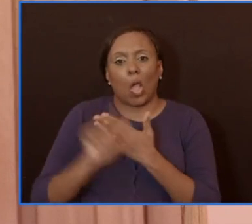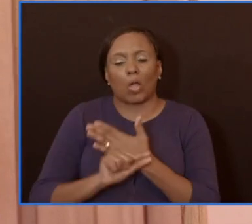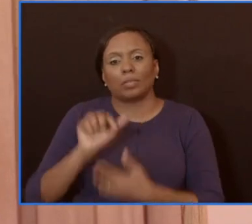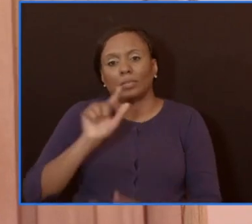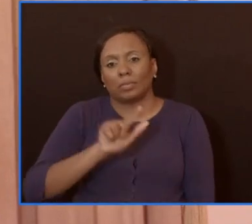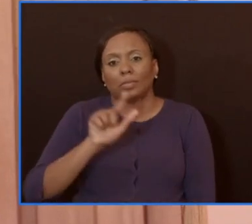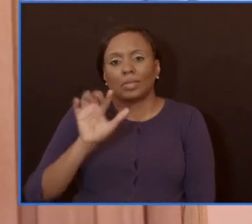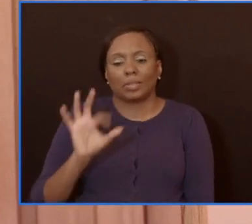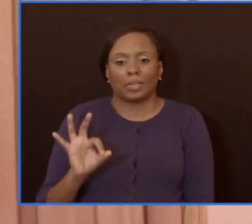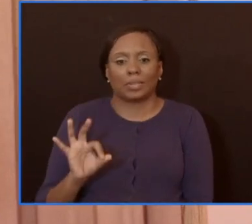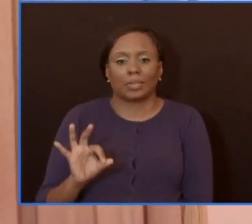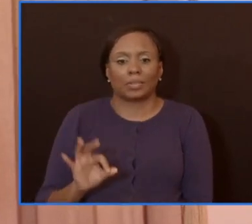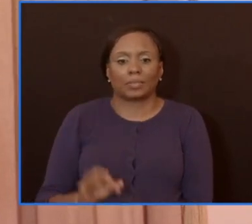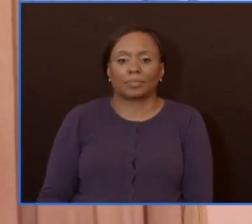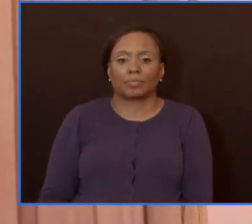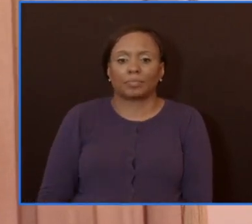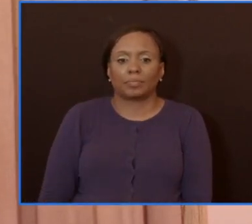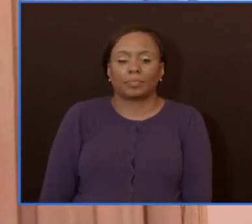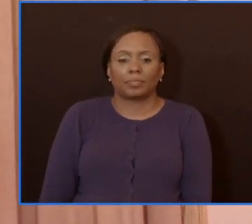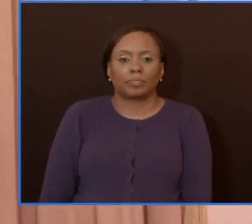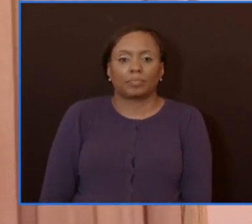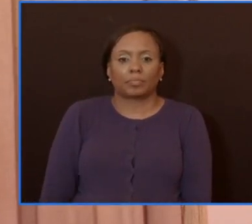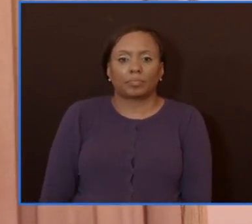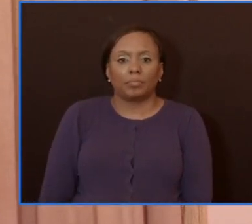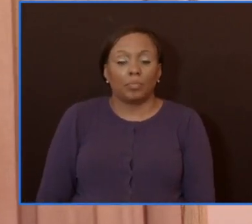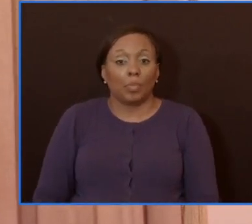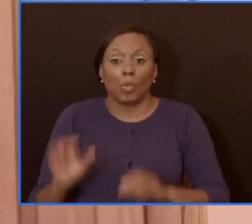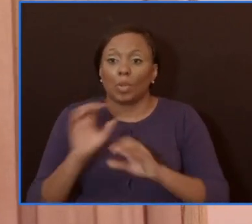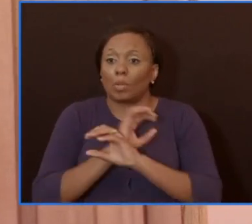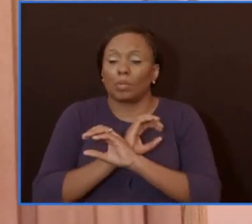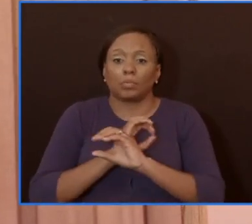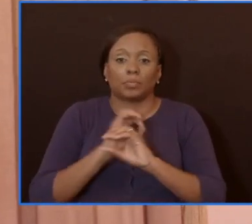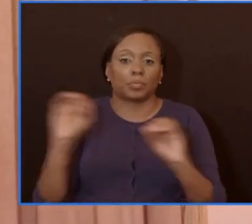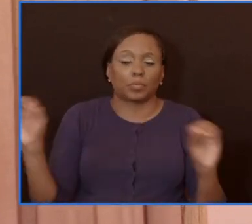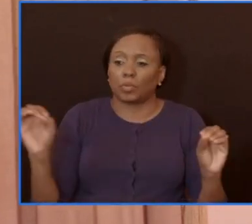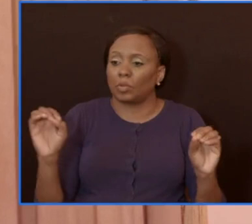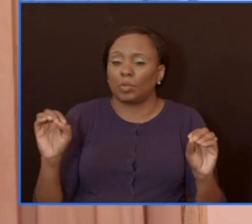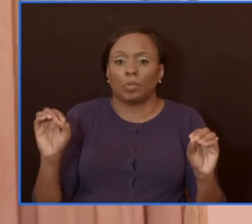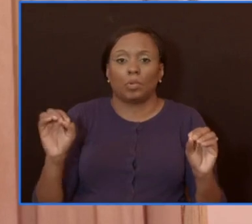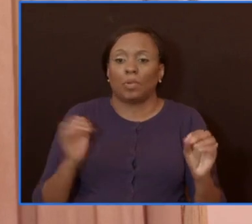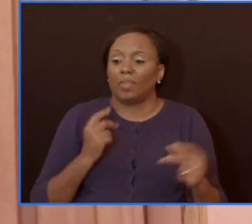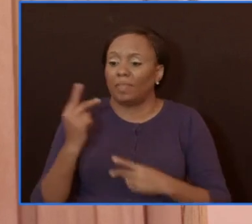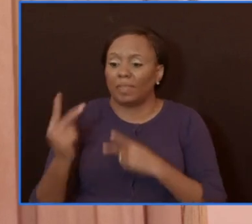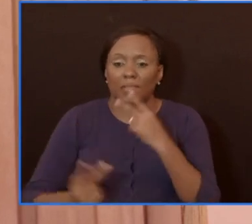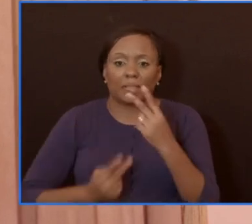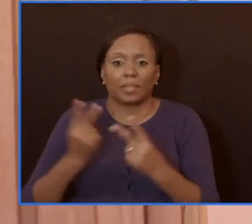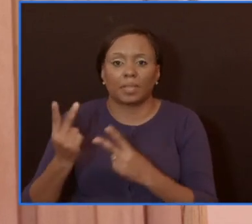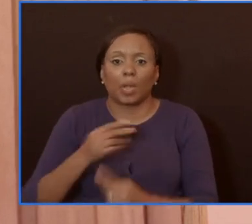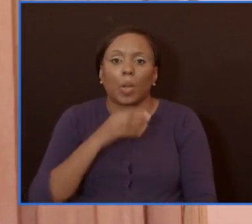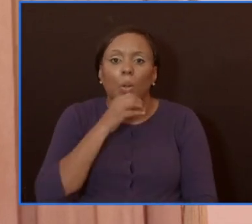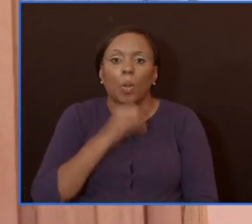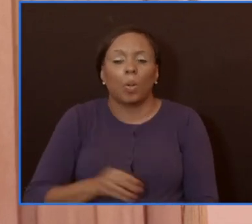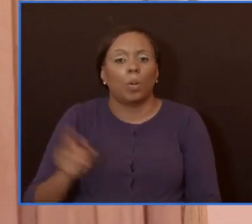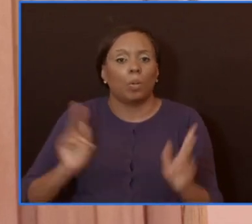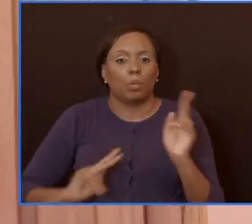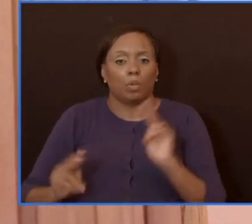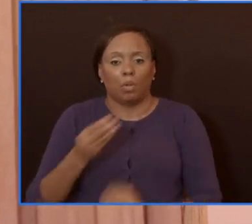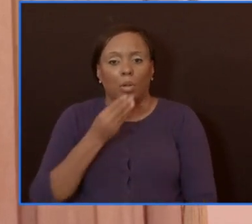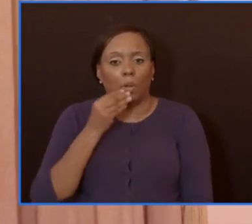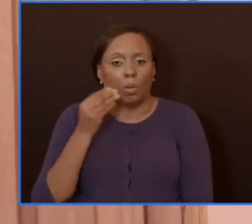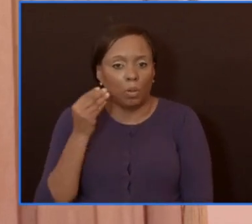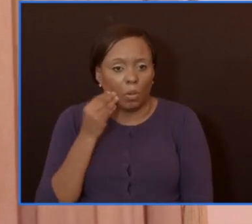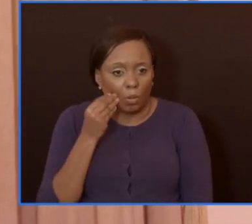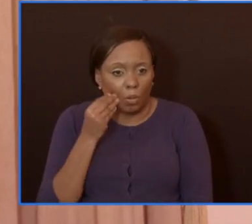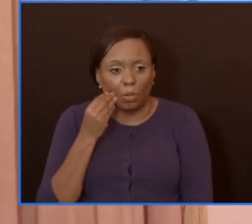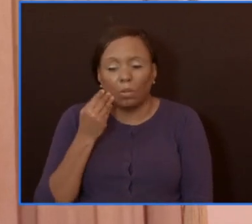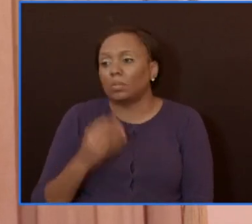are going to have to prohibit all visits to nursing homes and elderly care hospitals, elderly care